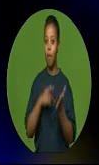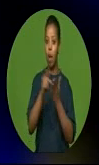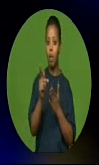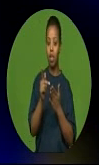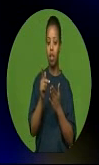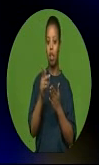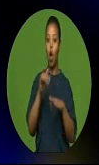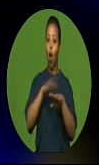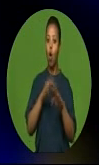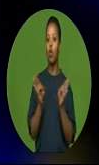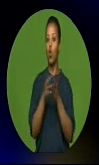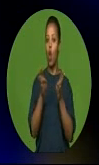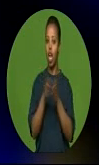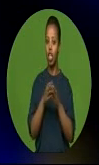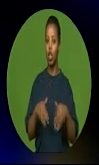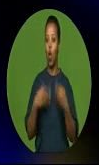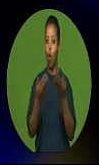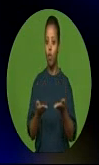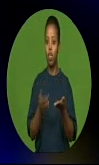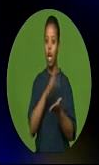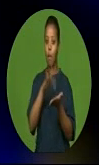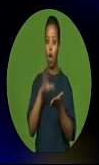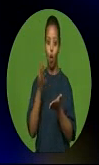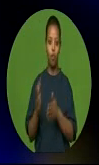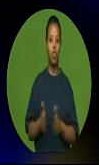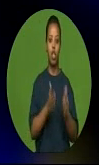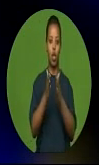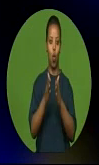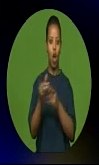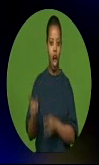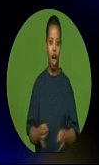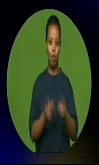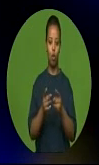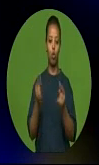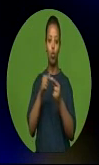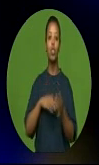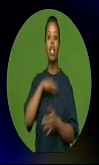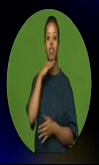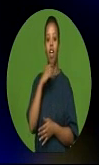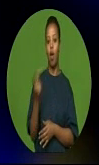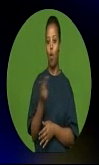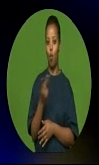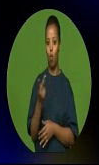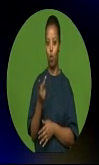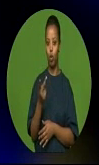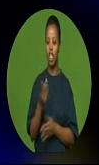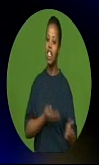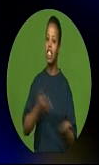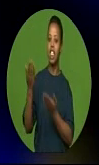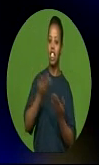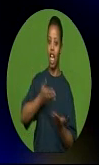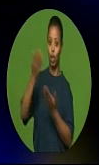Payments on collections offer a middle-of-the-road approach to satisfying both the